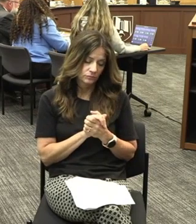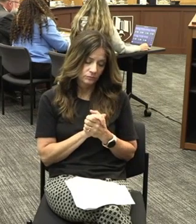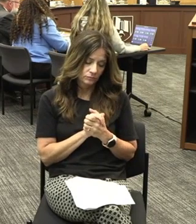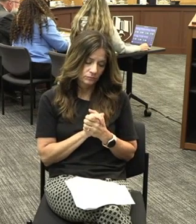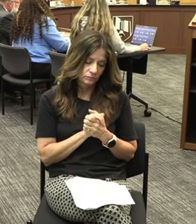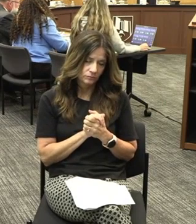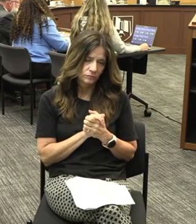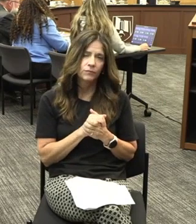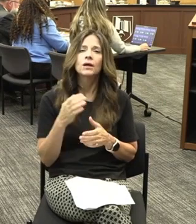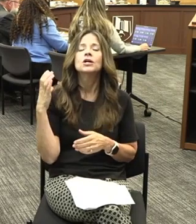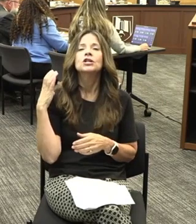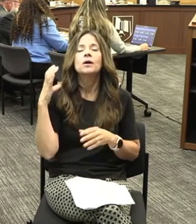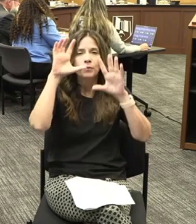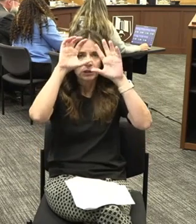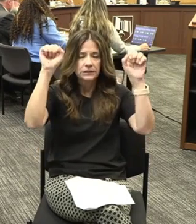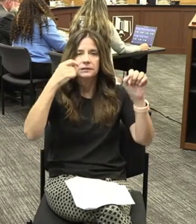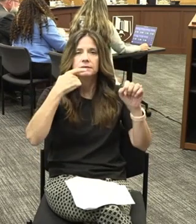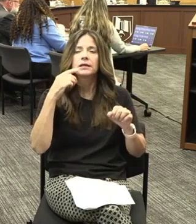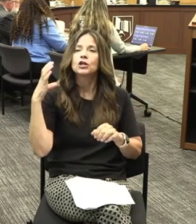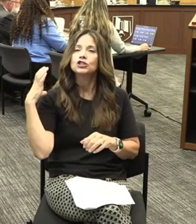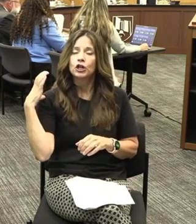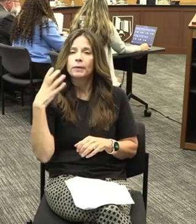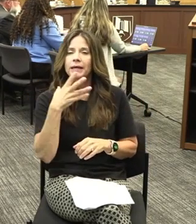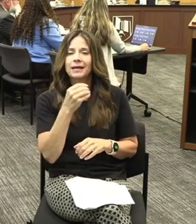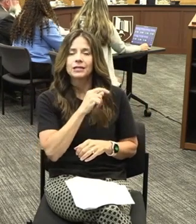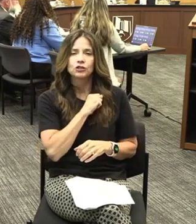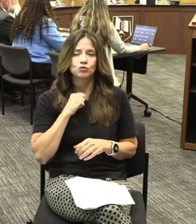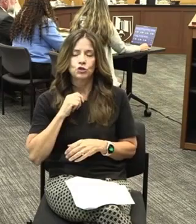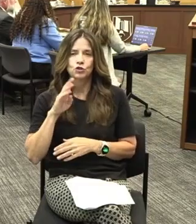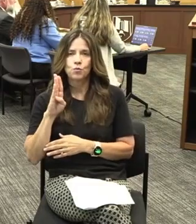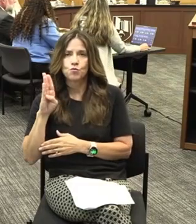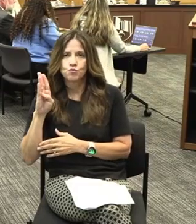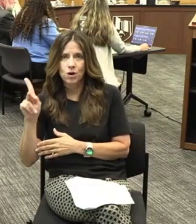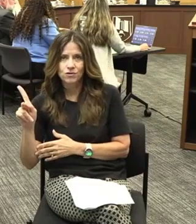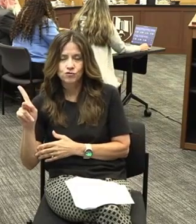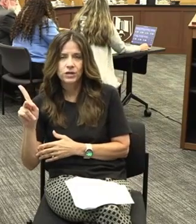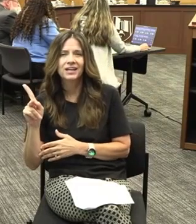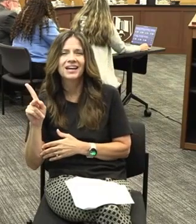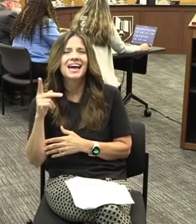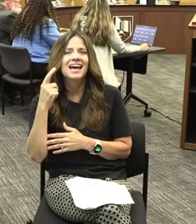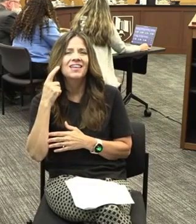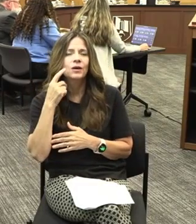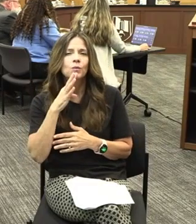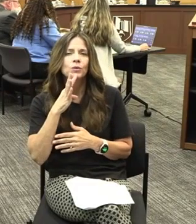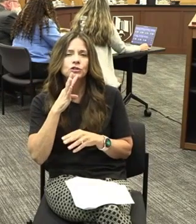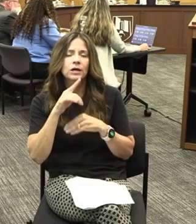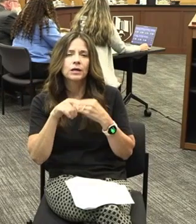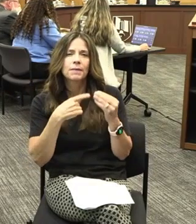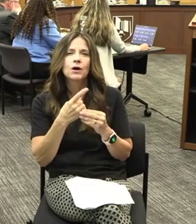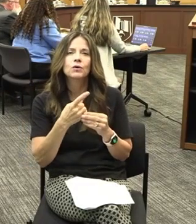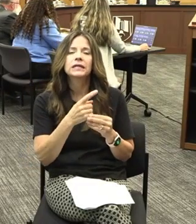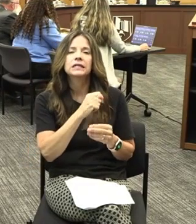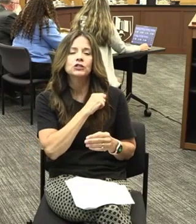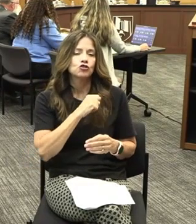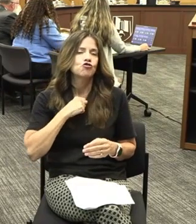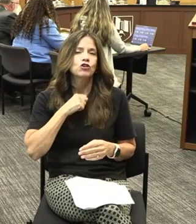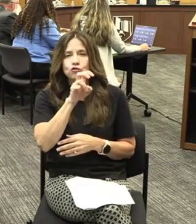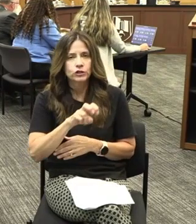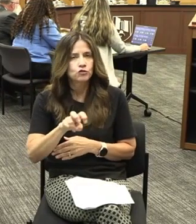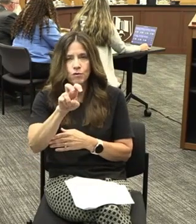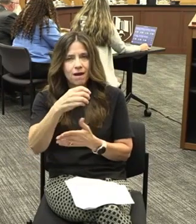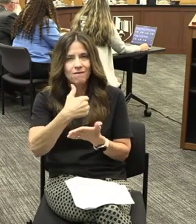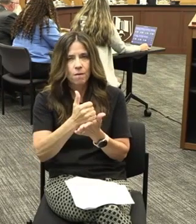And Chairman and Trustee Broderick, that what you're referring to, I believe, is a trustee travel budget with it, which is different